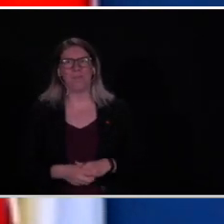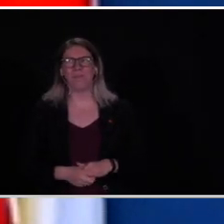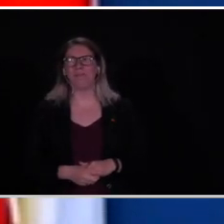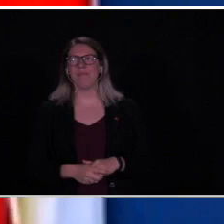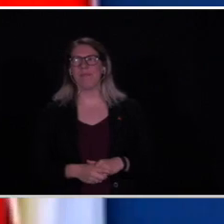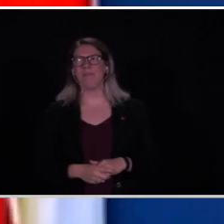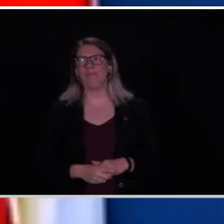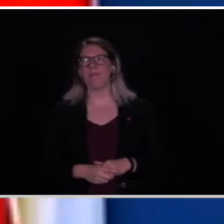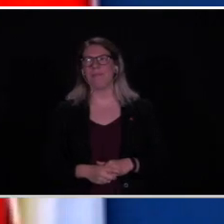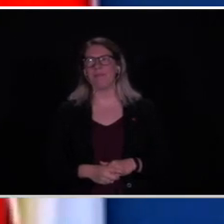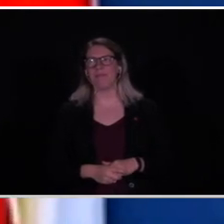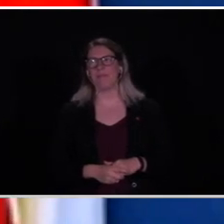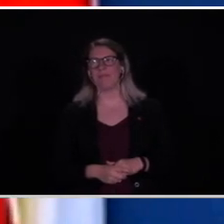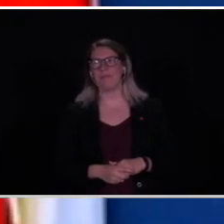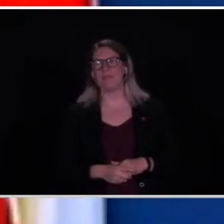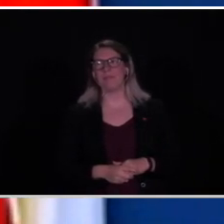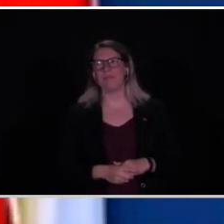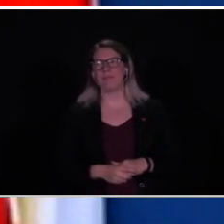ce